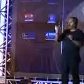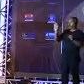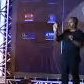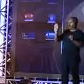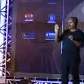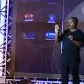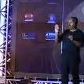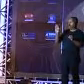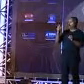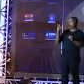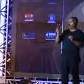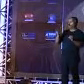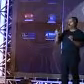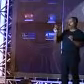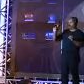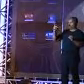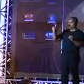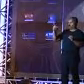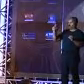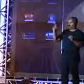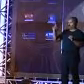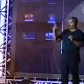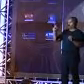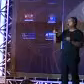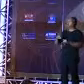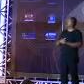Now think of a country like Tanzania.